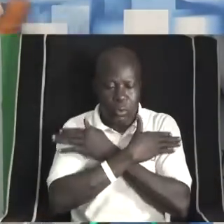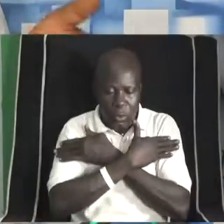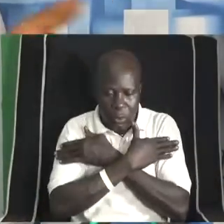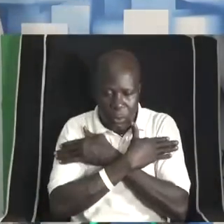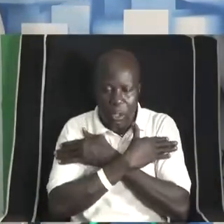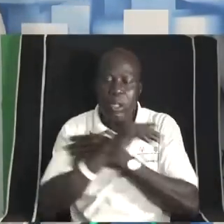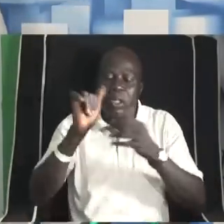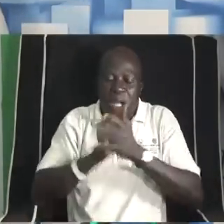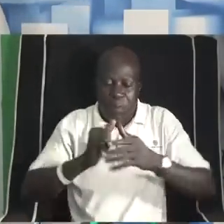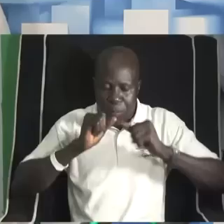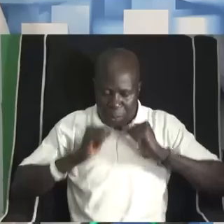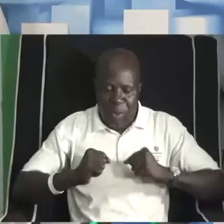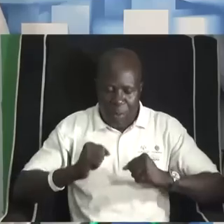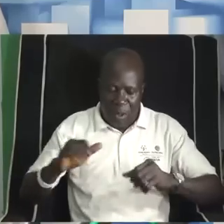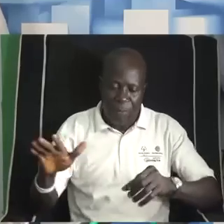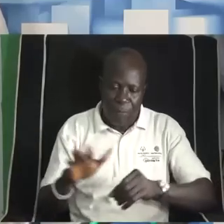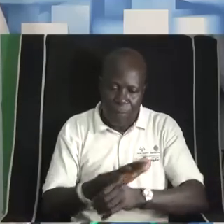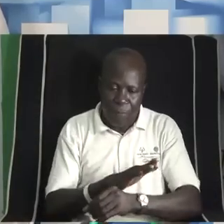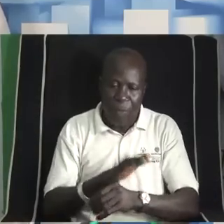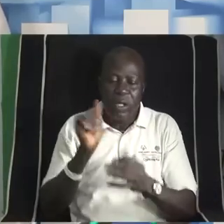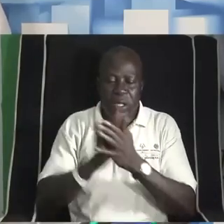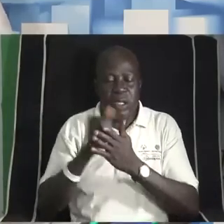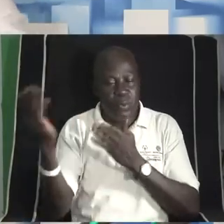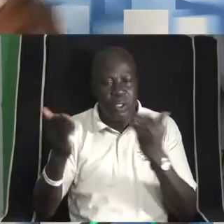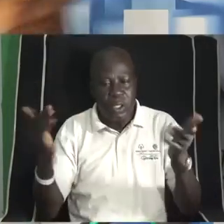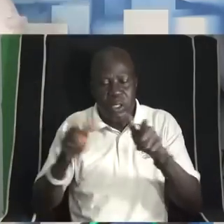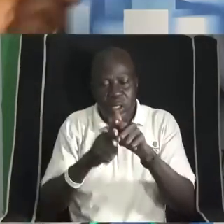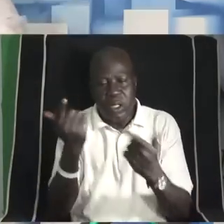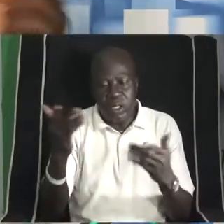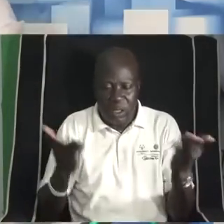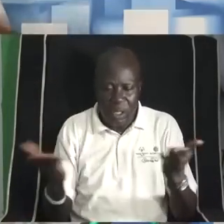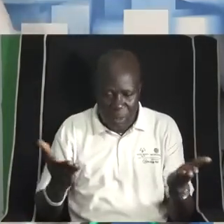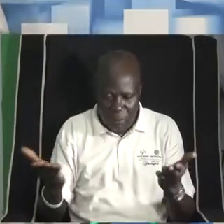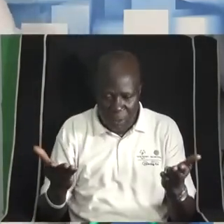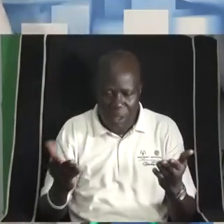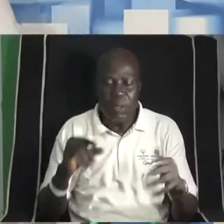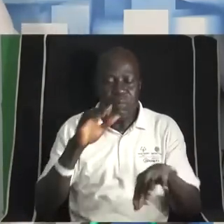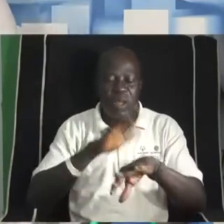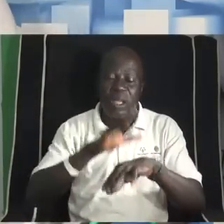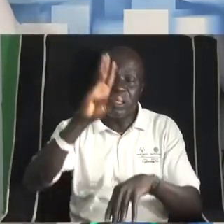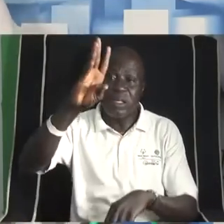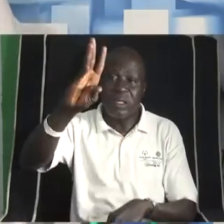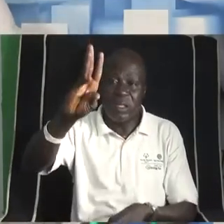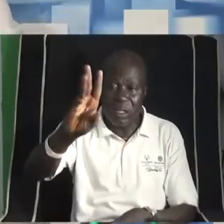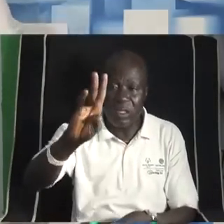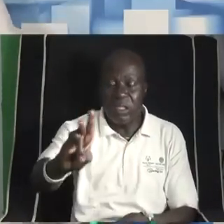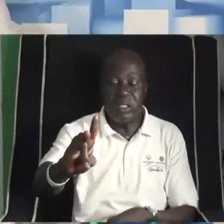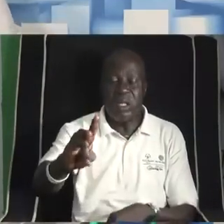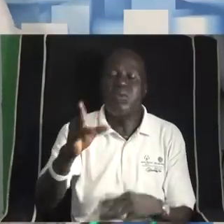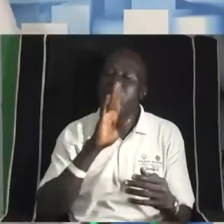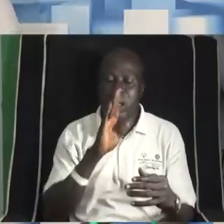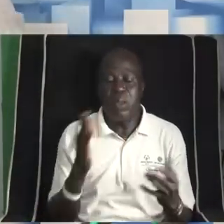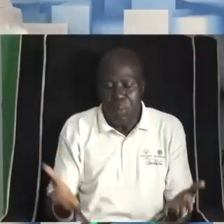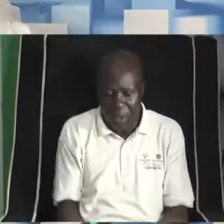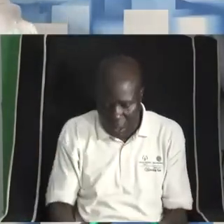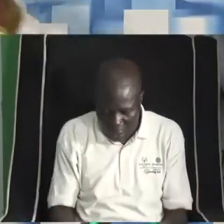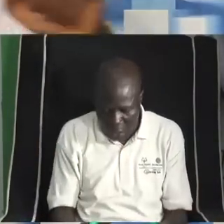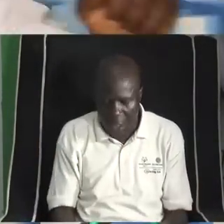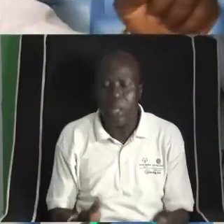to ma ni agbara. That will be powerful. Ise to le. A great prayer. Ado meje. By 7 a.m. My cell will be ringing the bell. That